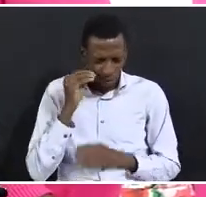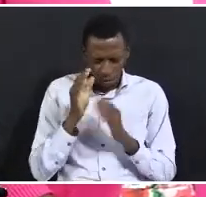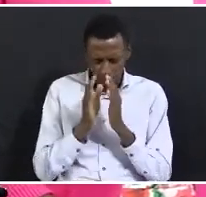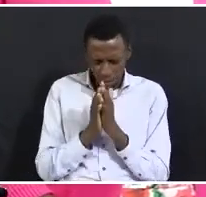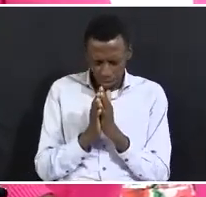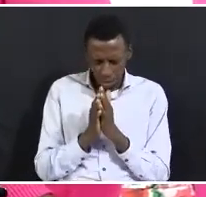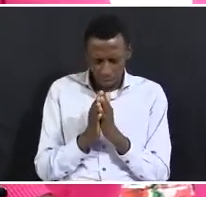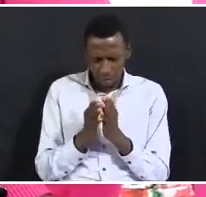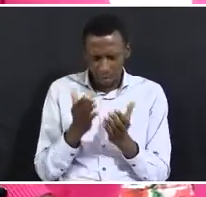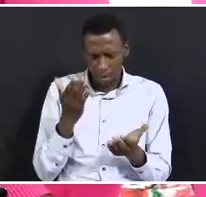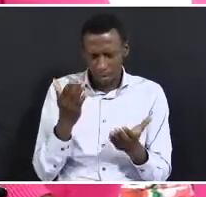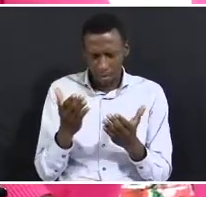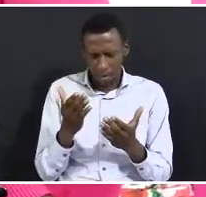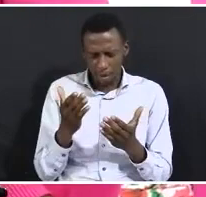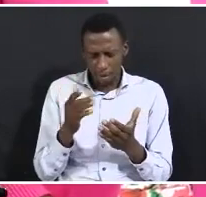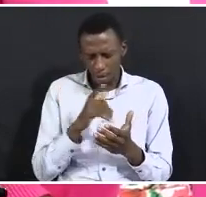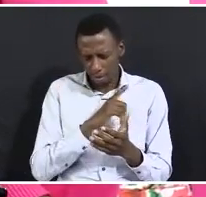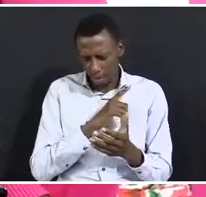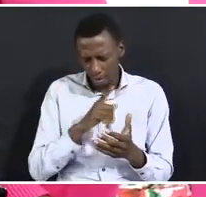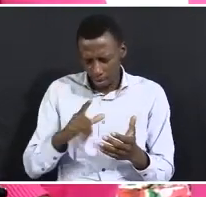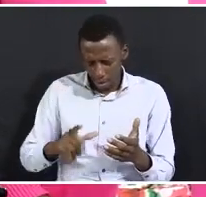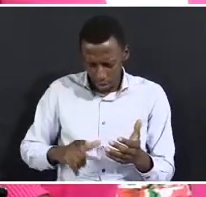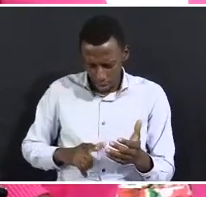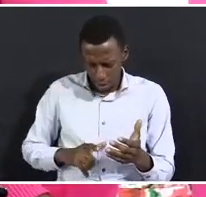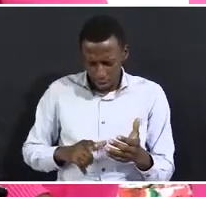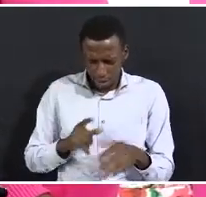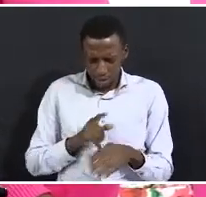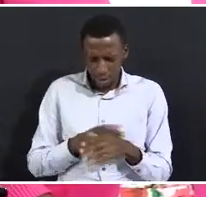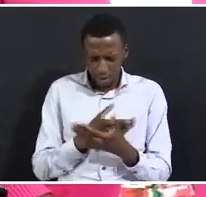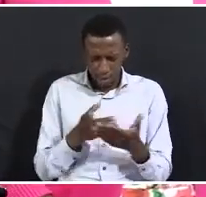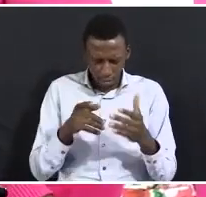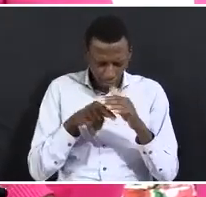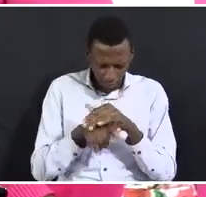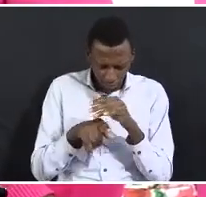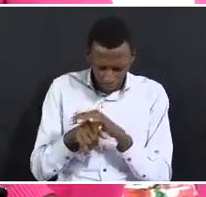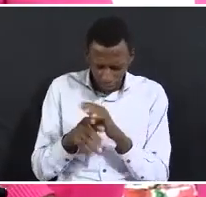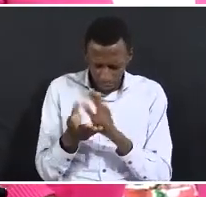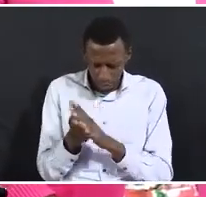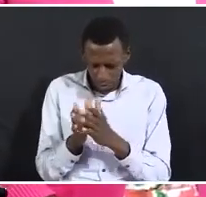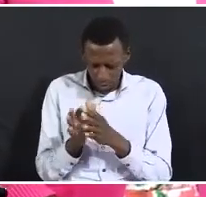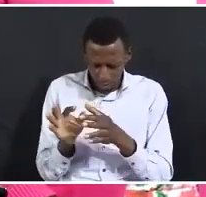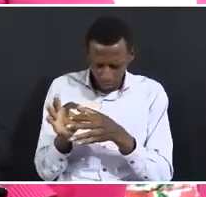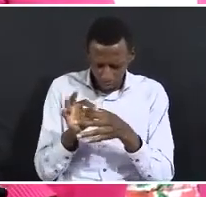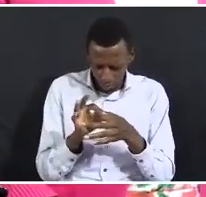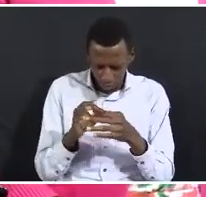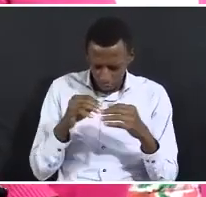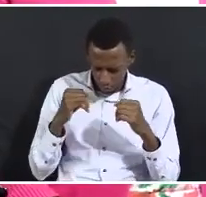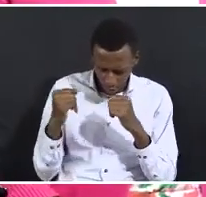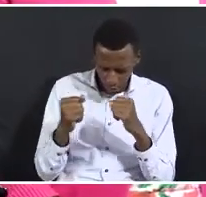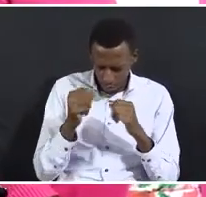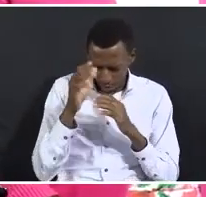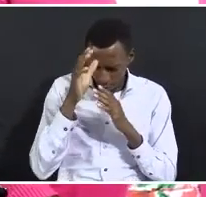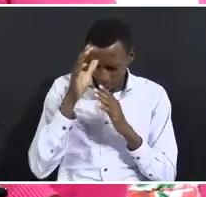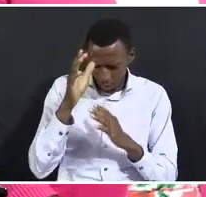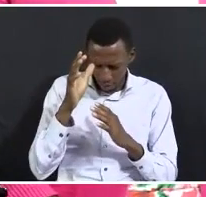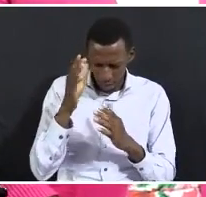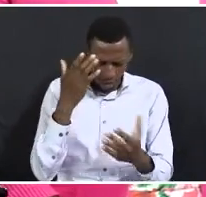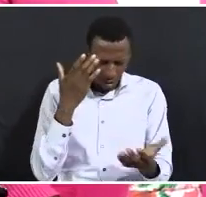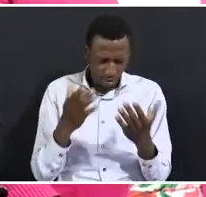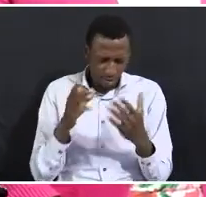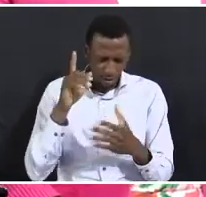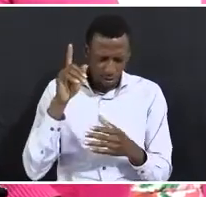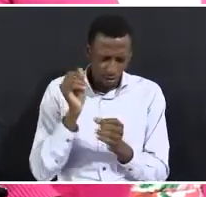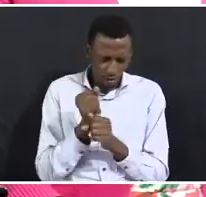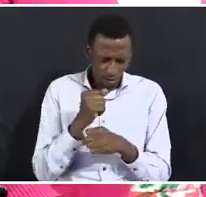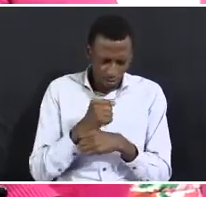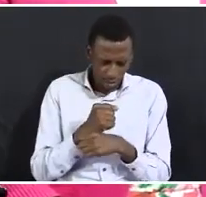Lord, as they get into this and be united, Almighty Father, may you make their homes to be